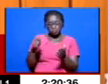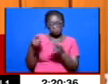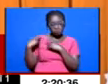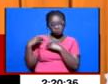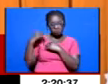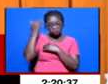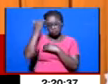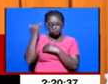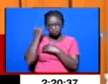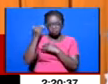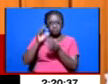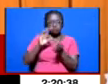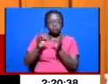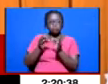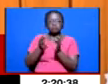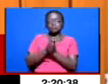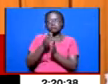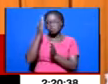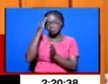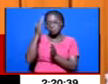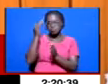the parameters of the same.